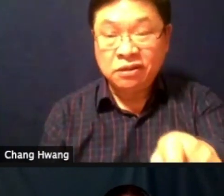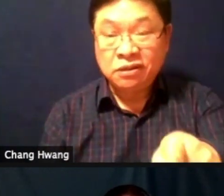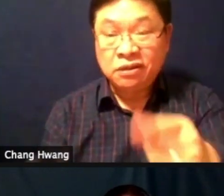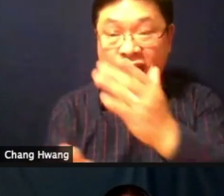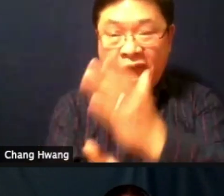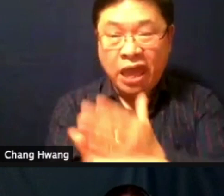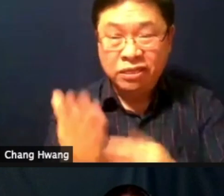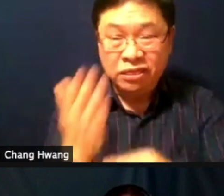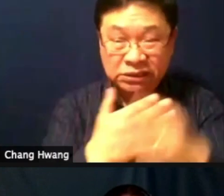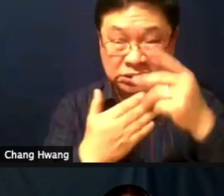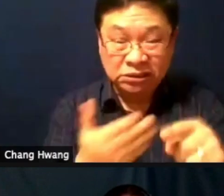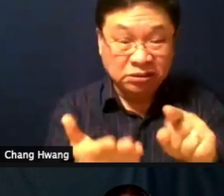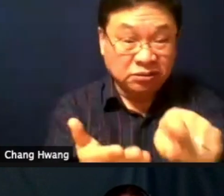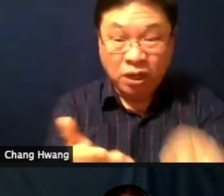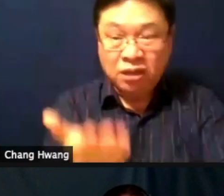This one.